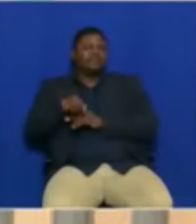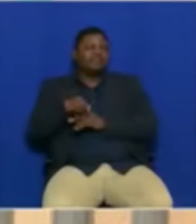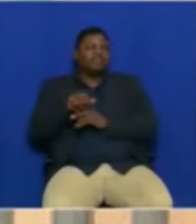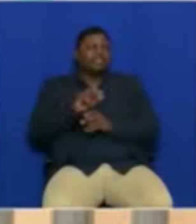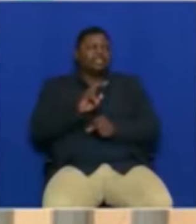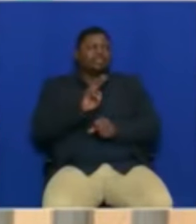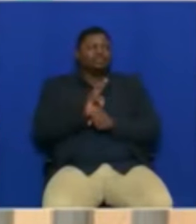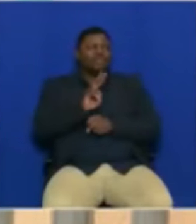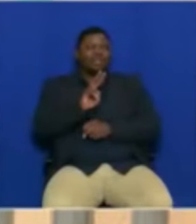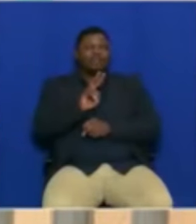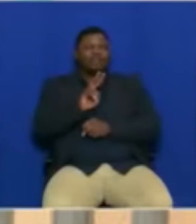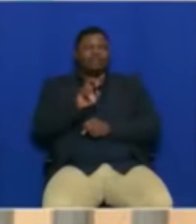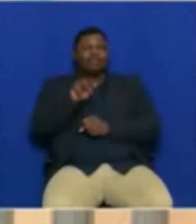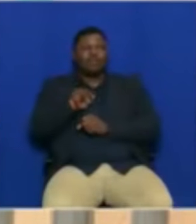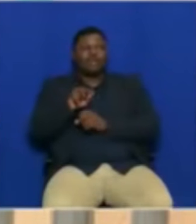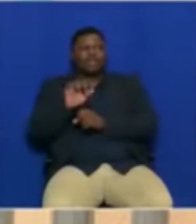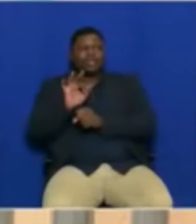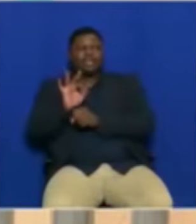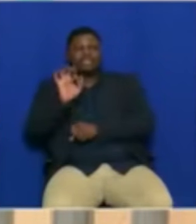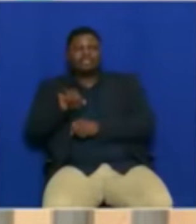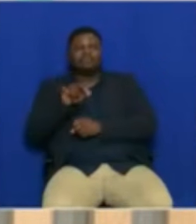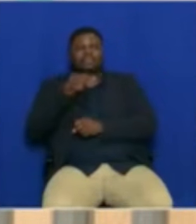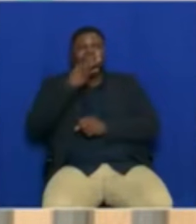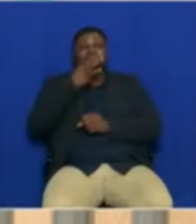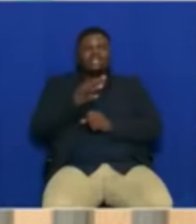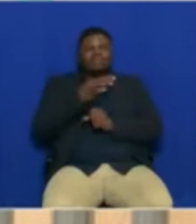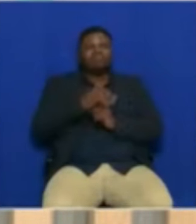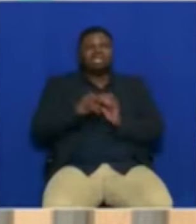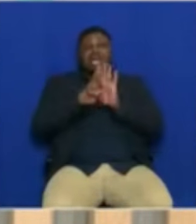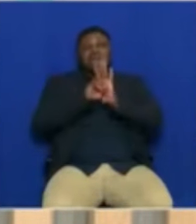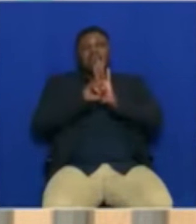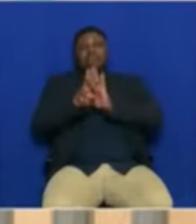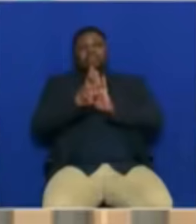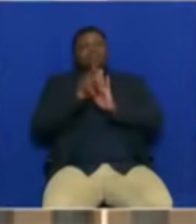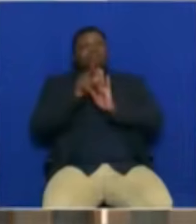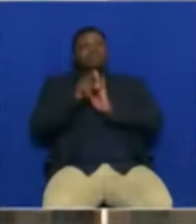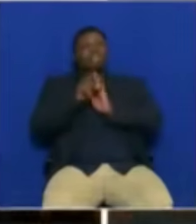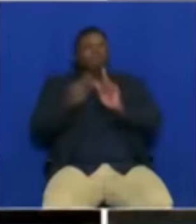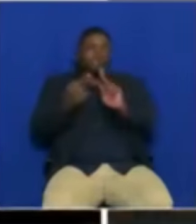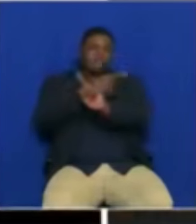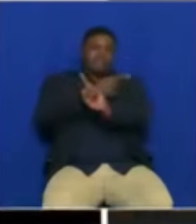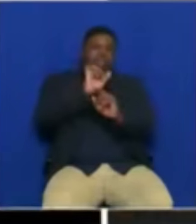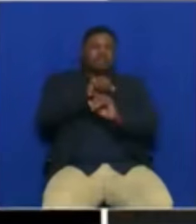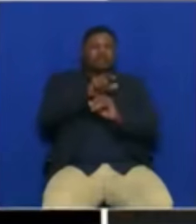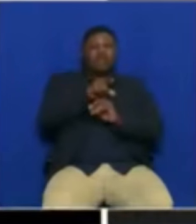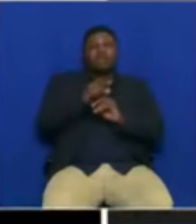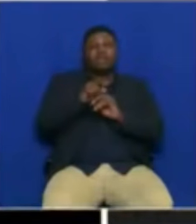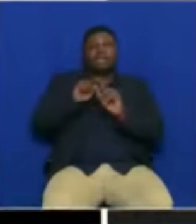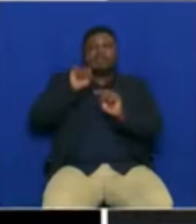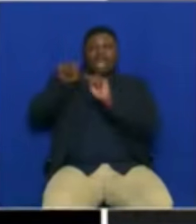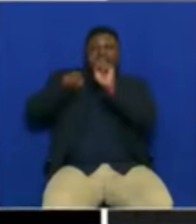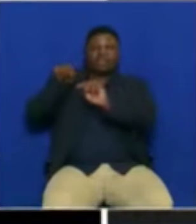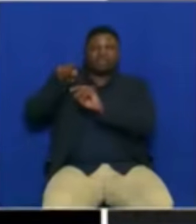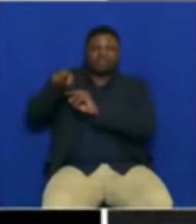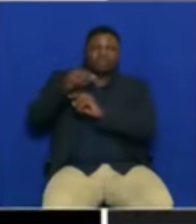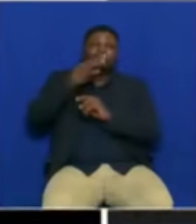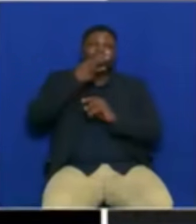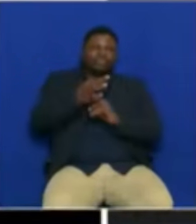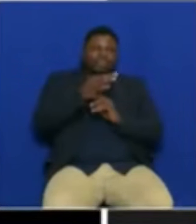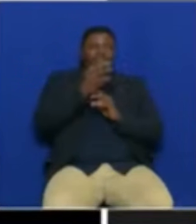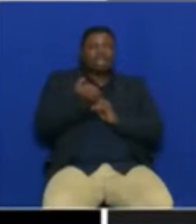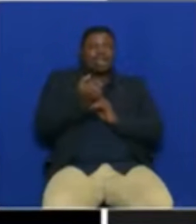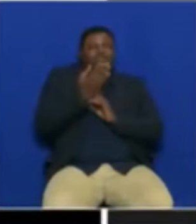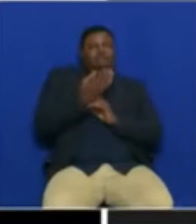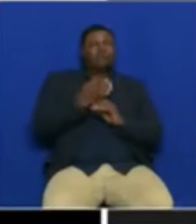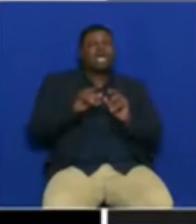it states misrepresentations were also made by the accused with regards to the vetting application by accused number 7, that's Mrs.